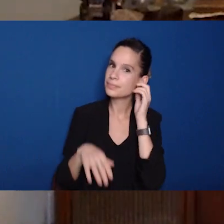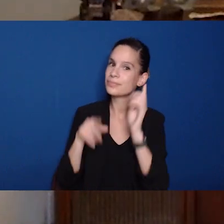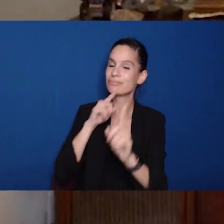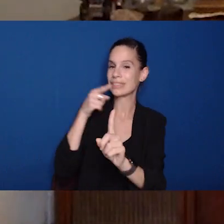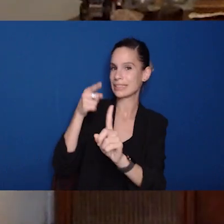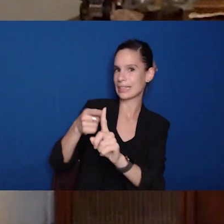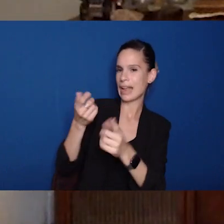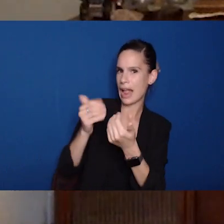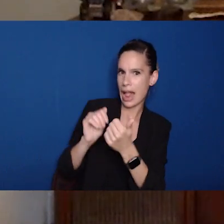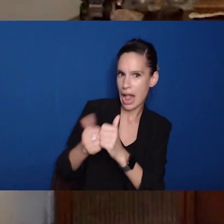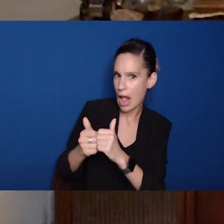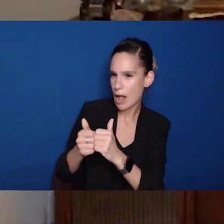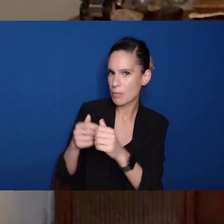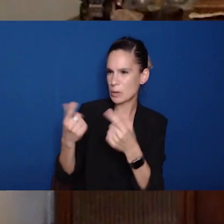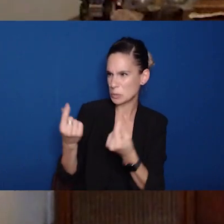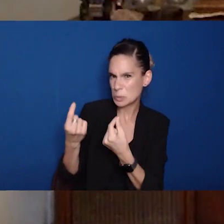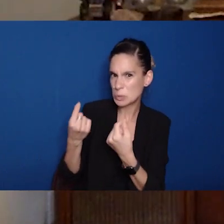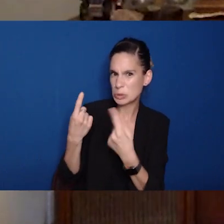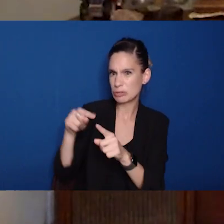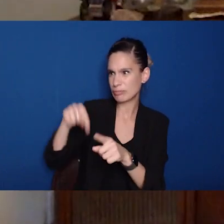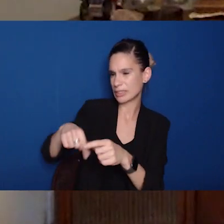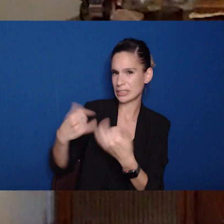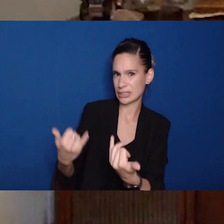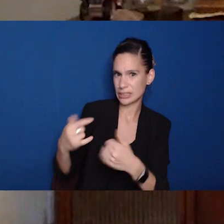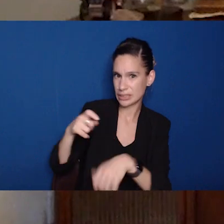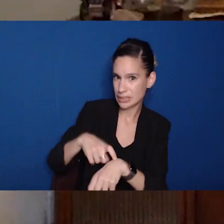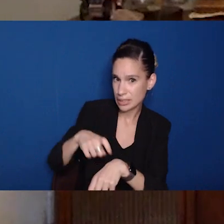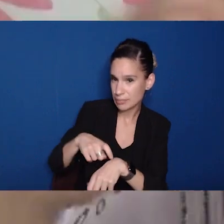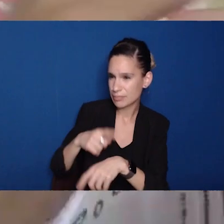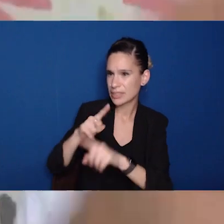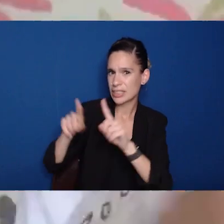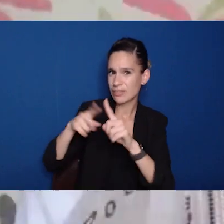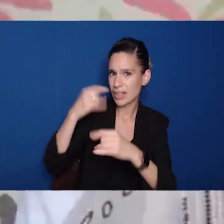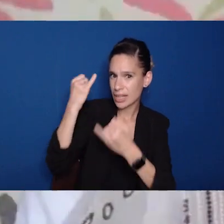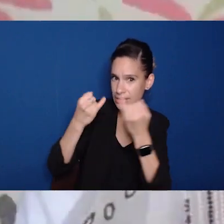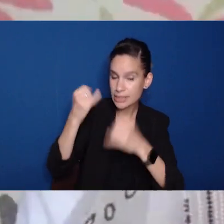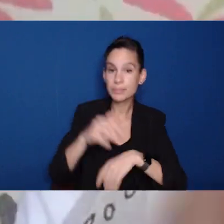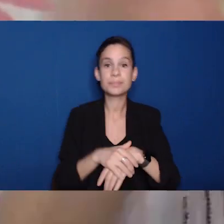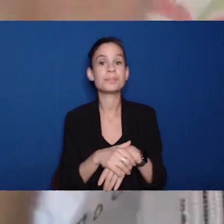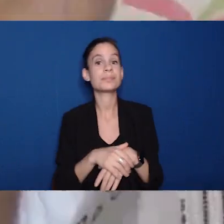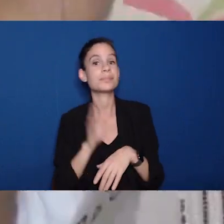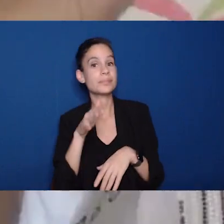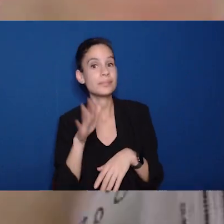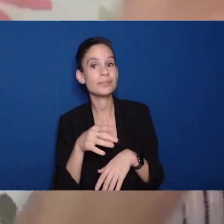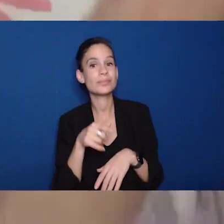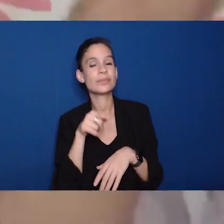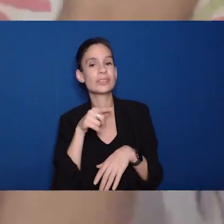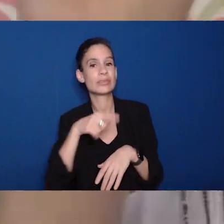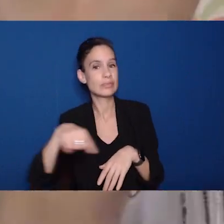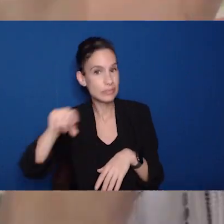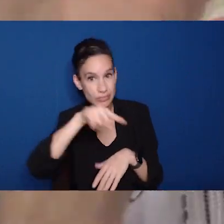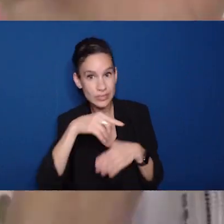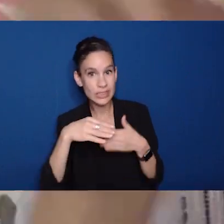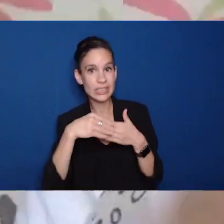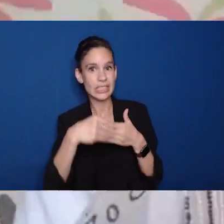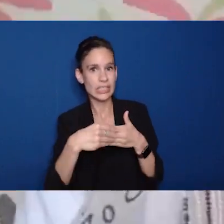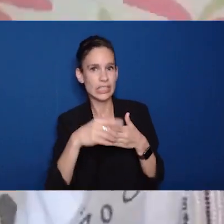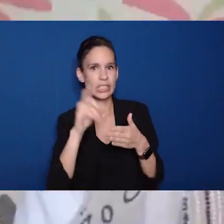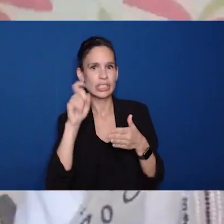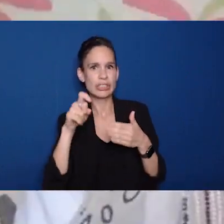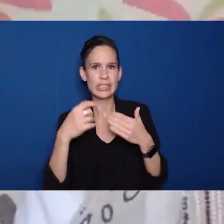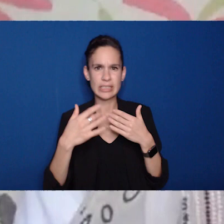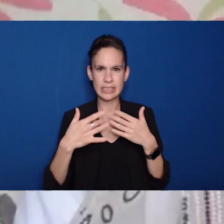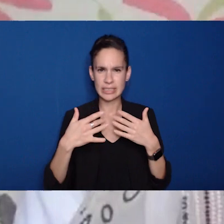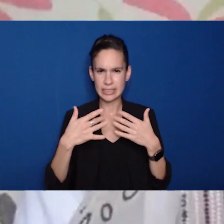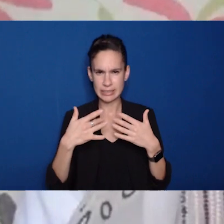this, on just what they should do through this time? Here's a few thoughts. Number one is leaders are the emotional thermostats